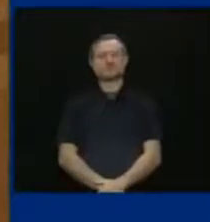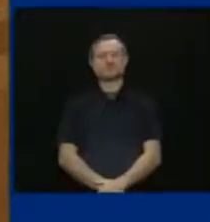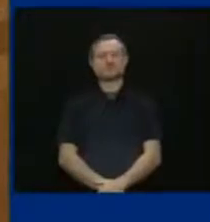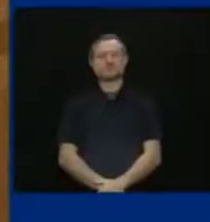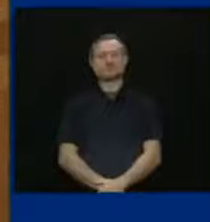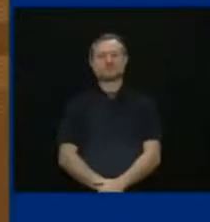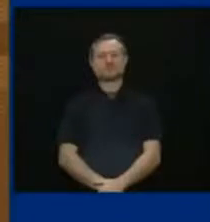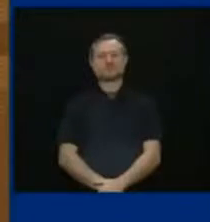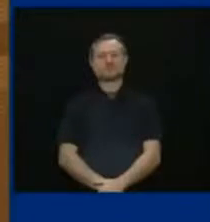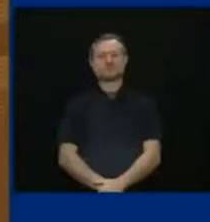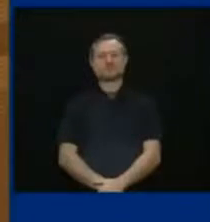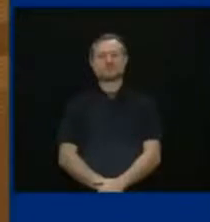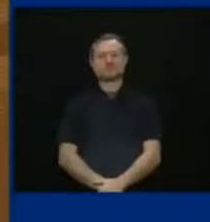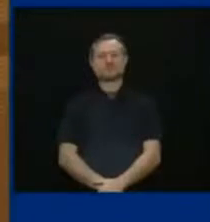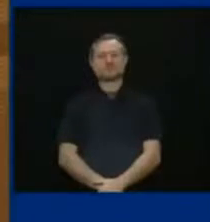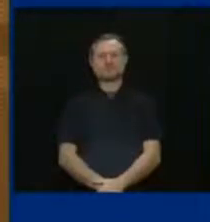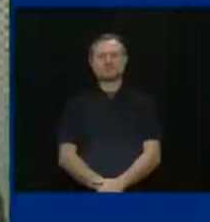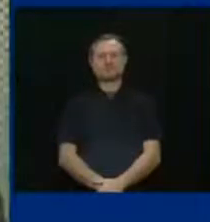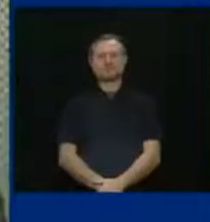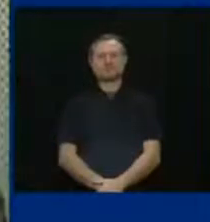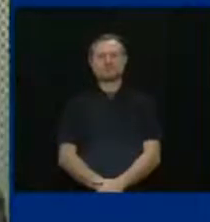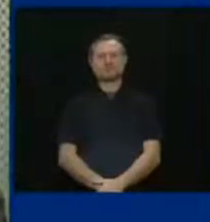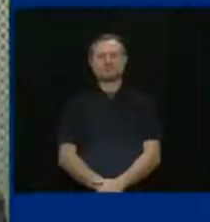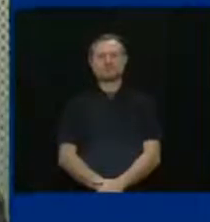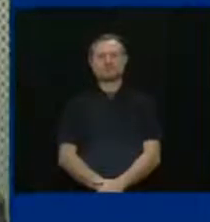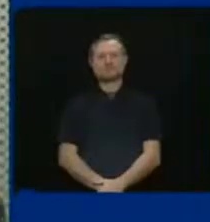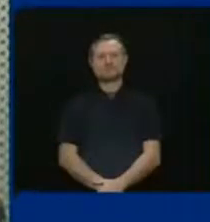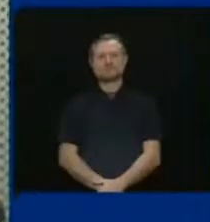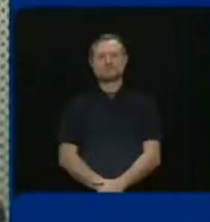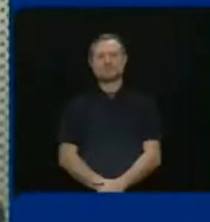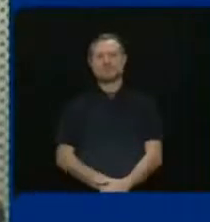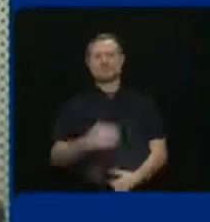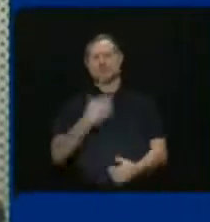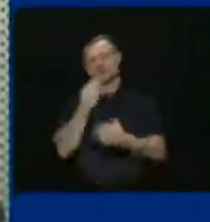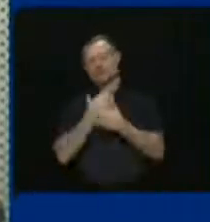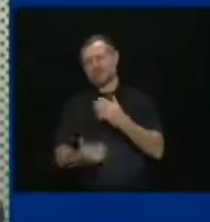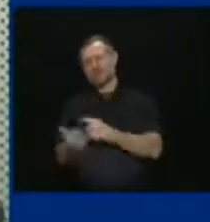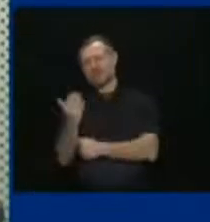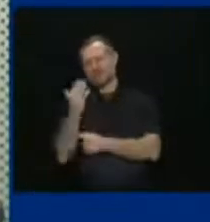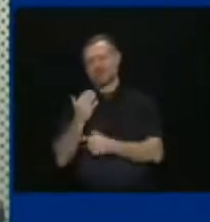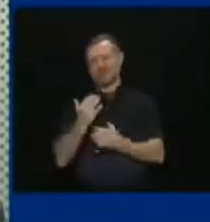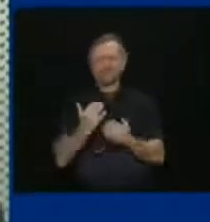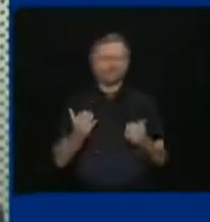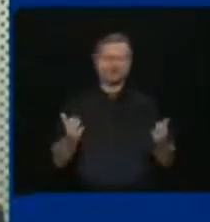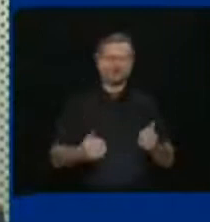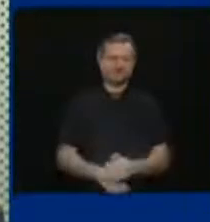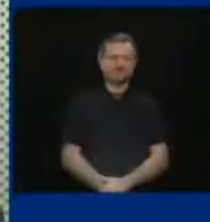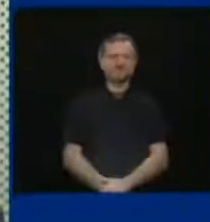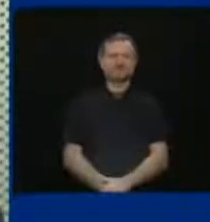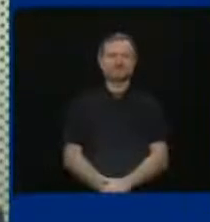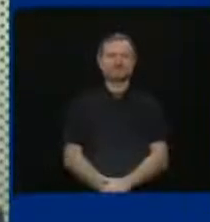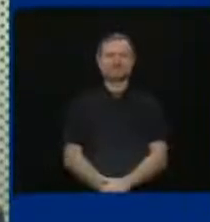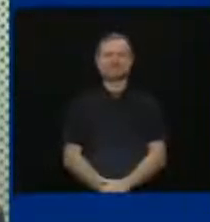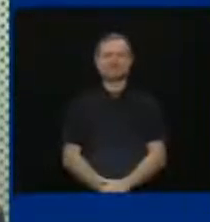Here we go. Well, good morning. If I can lighten, this is a